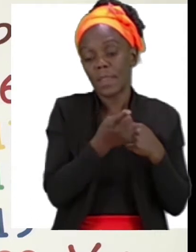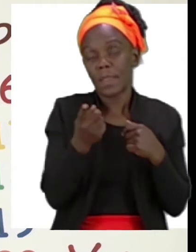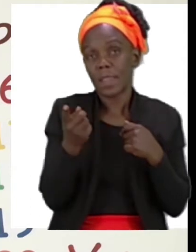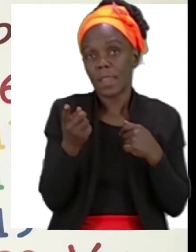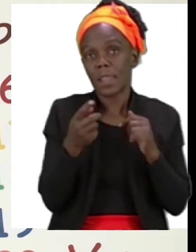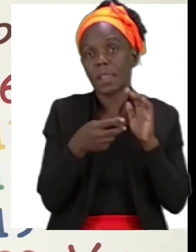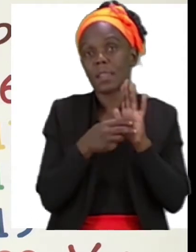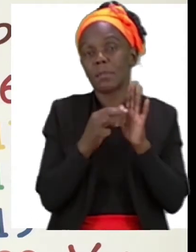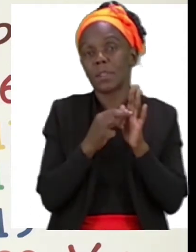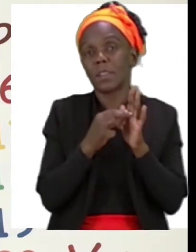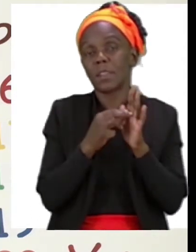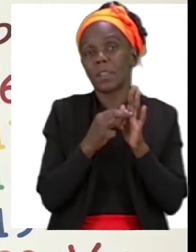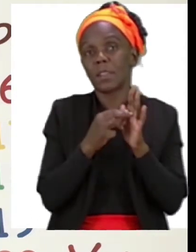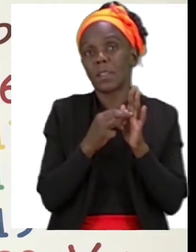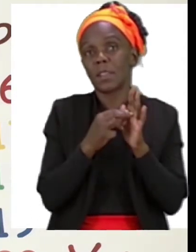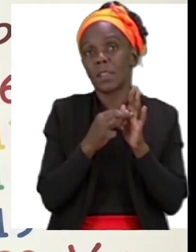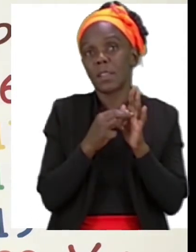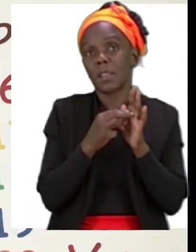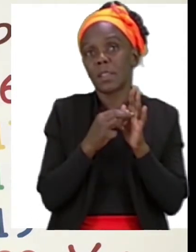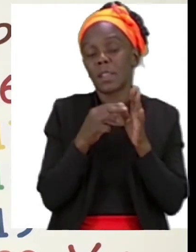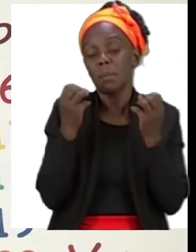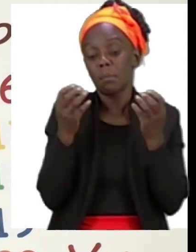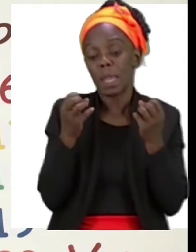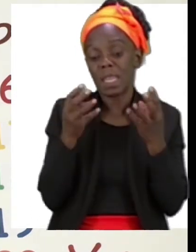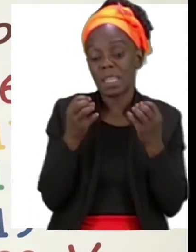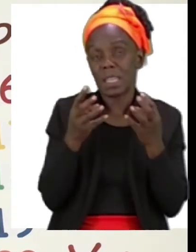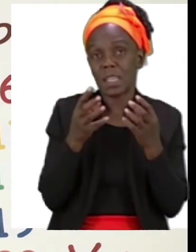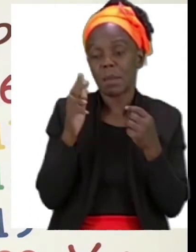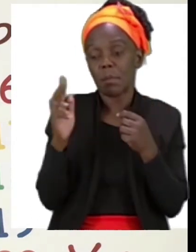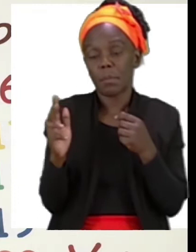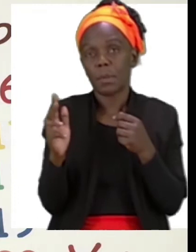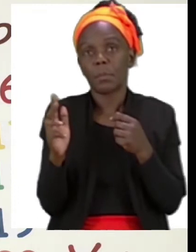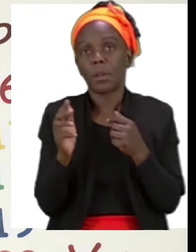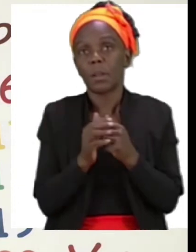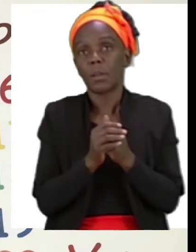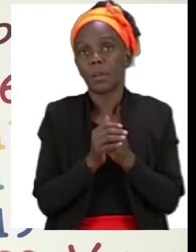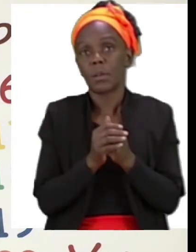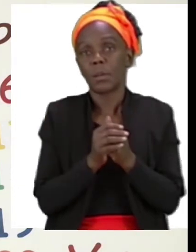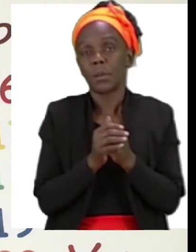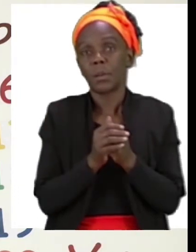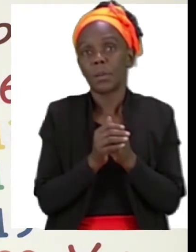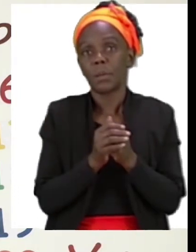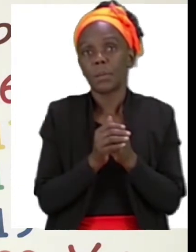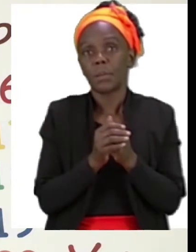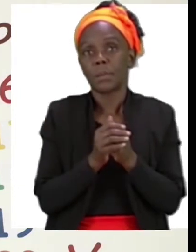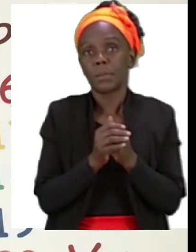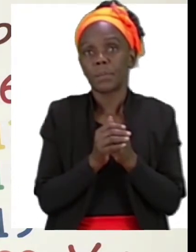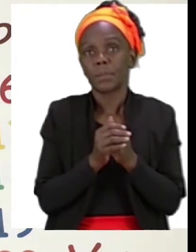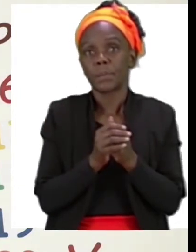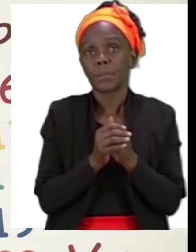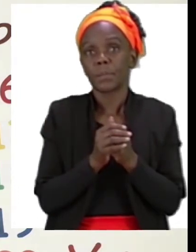they, we are showing that it is for many people. So we have